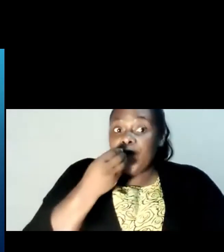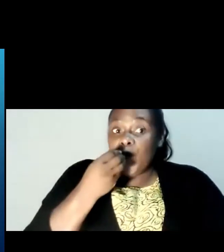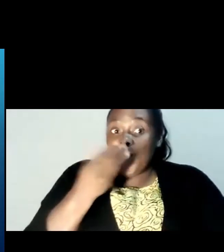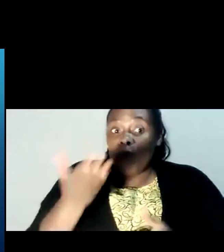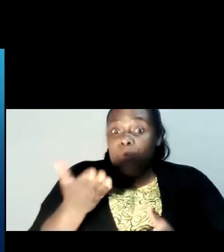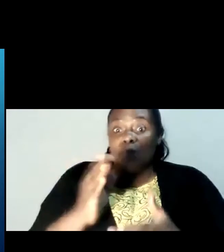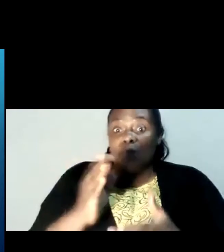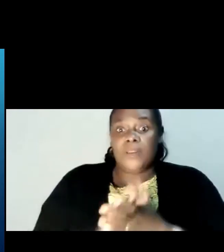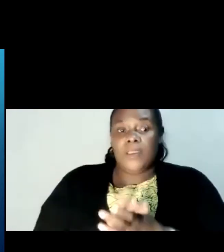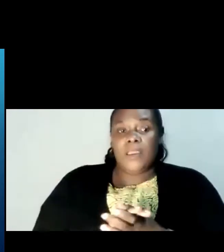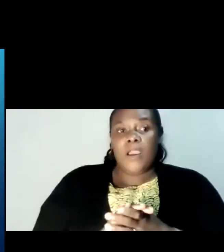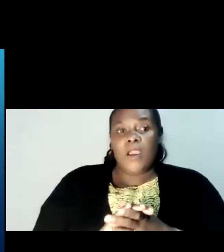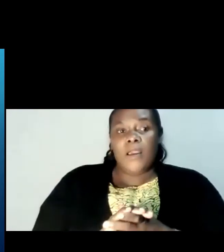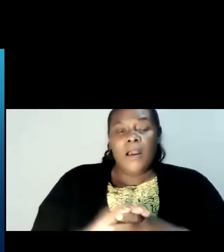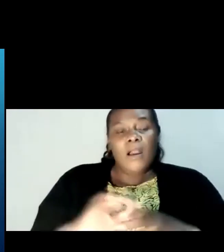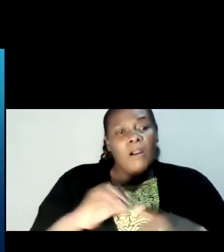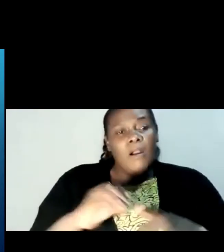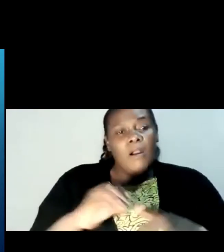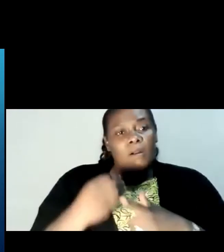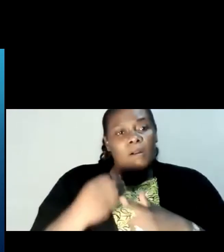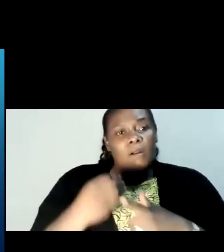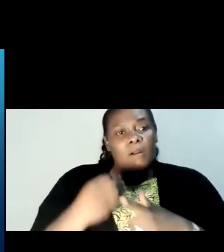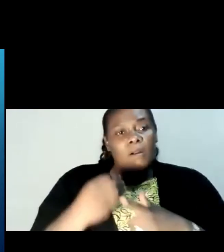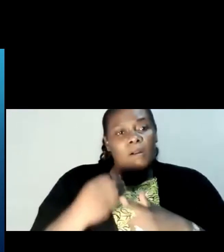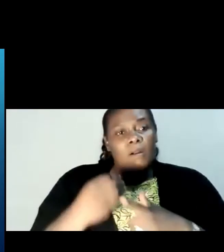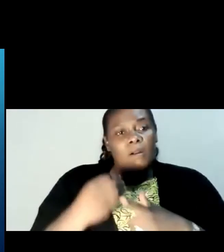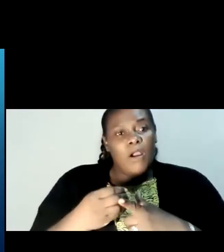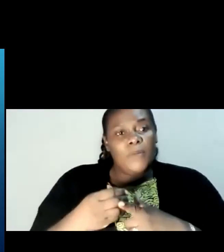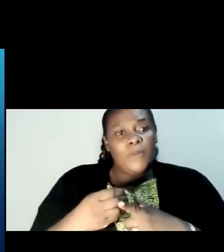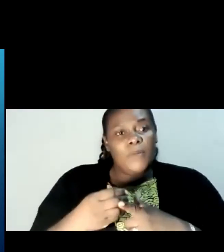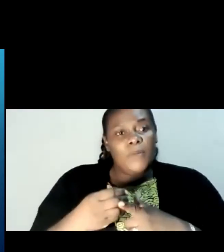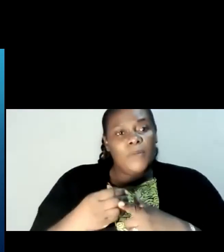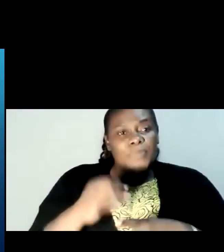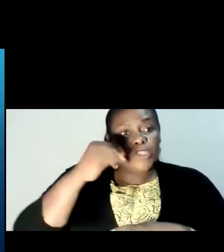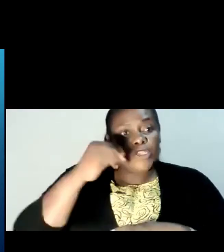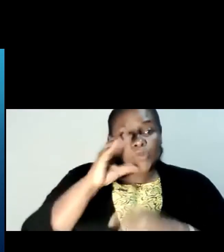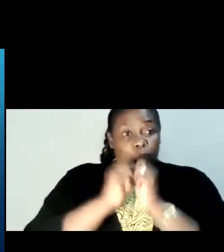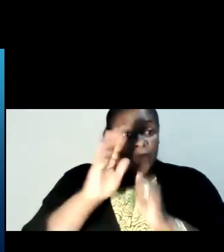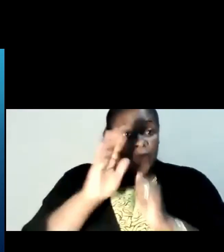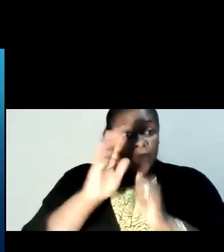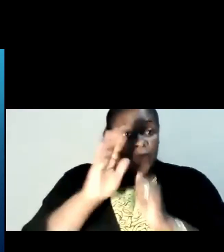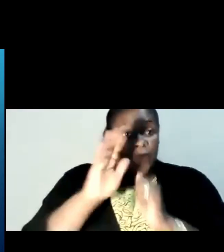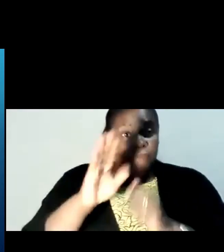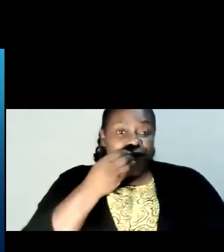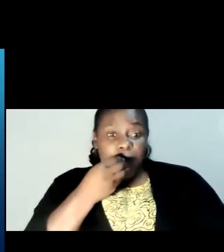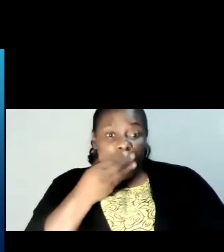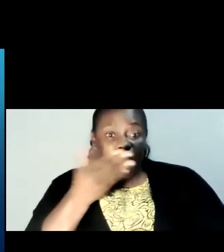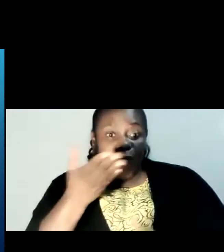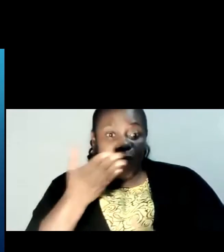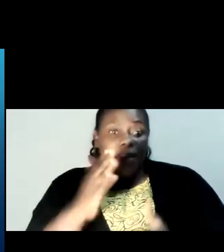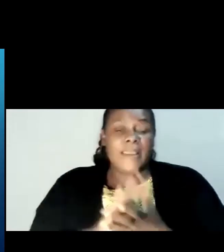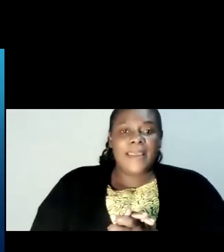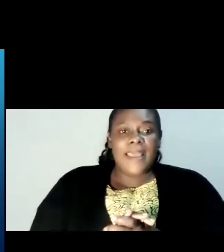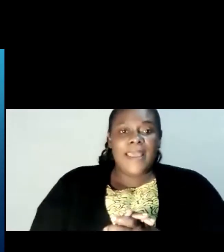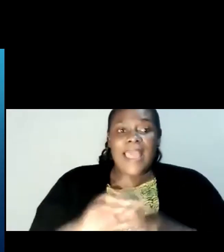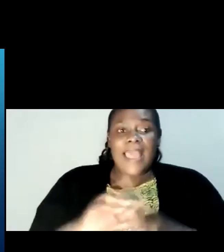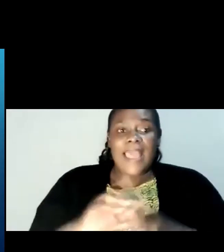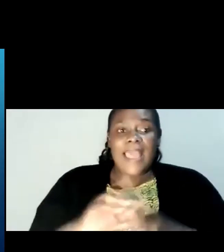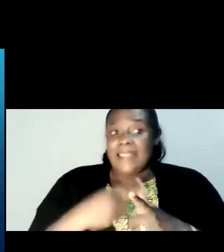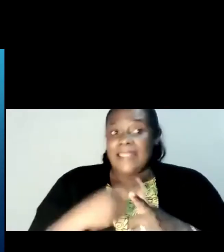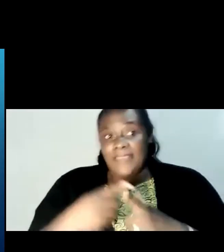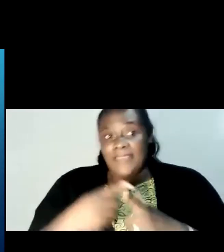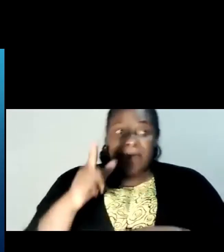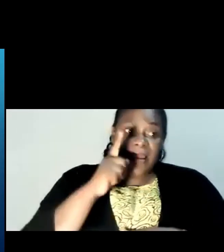juice later. You might go for refills of the pine hill dairy juice, and then for at lunch, and then for dinner, you might have the same thing,